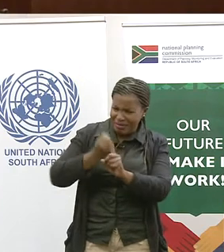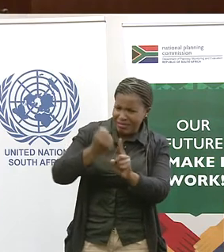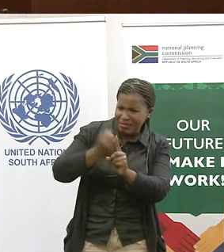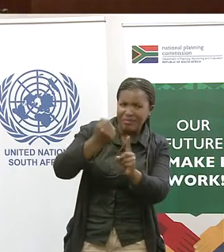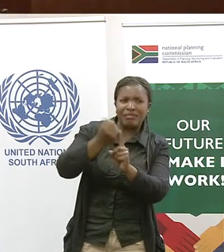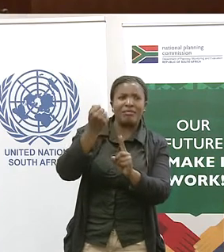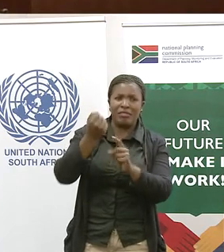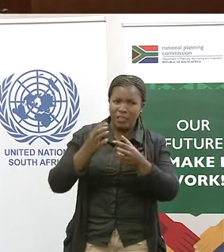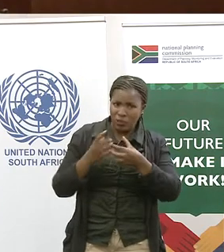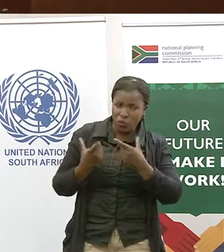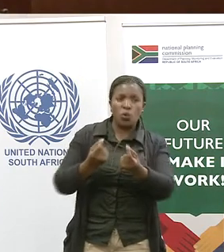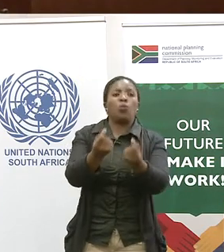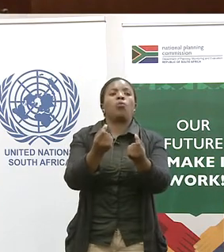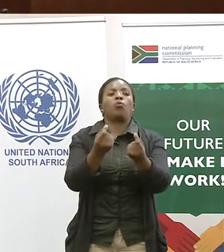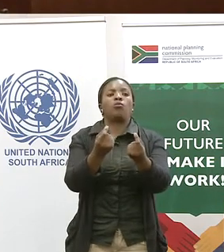country. Thank you.